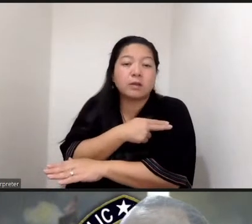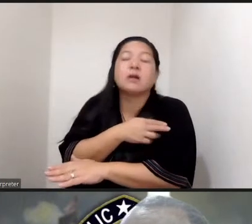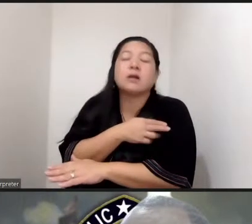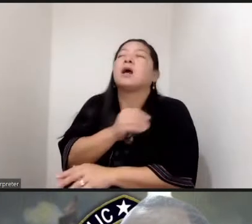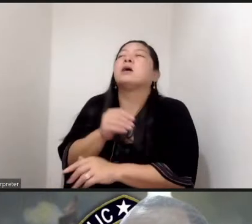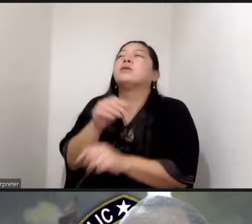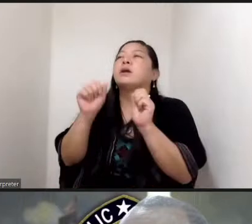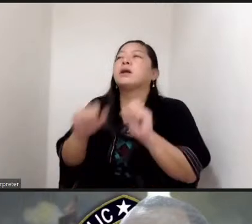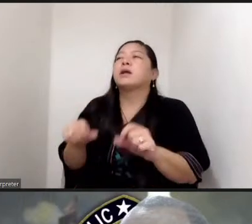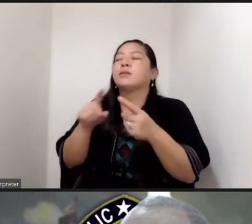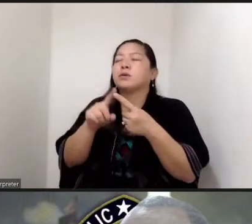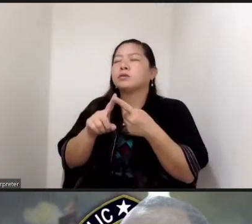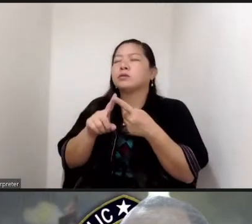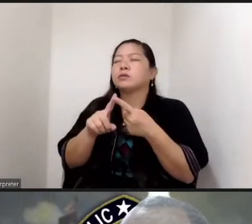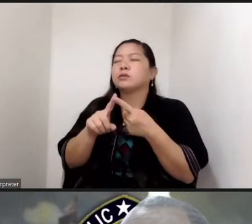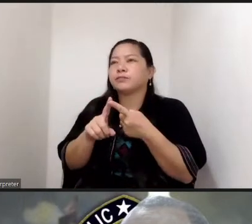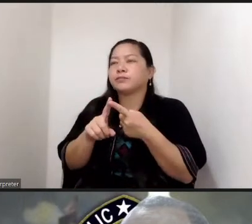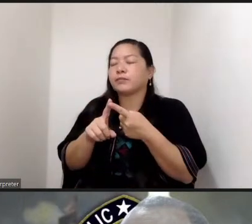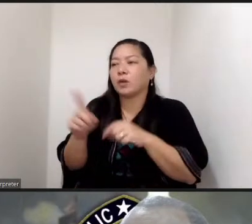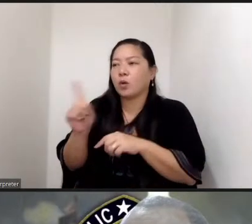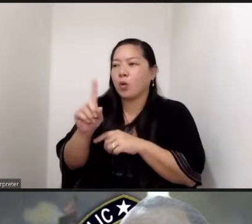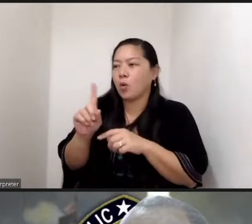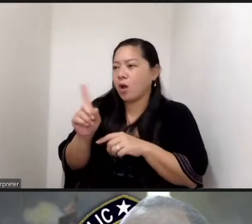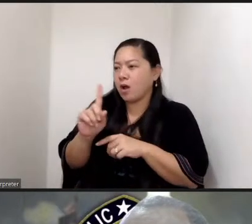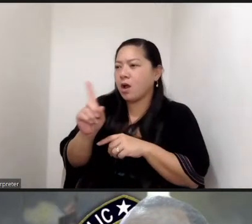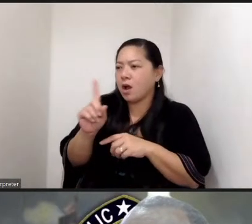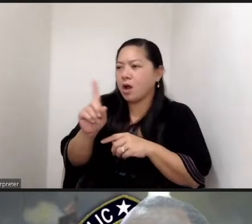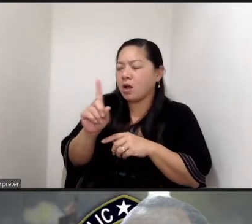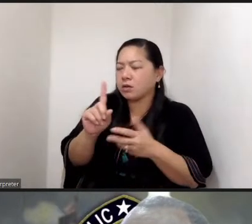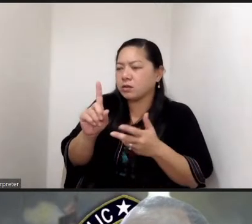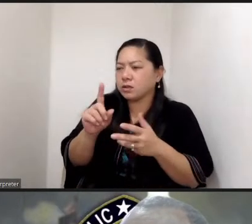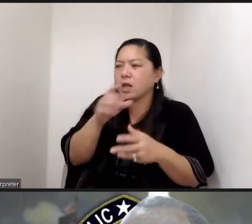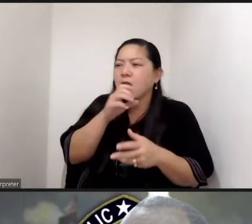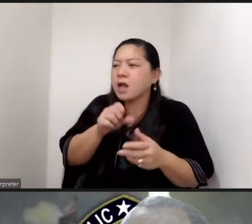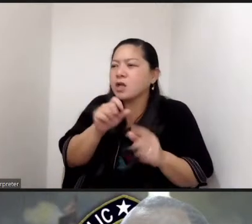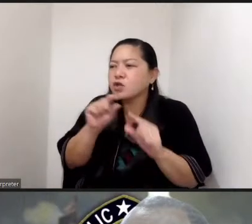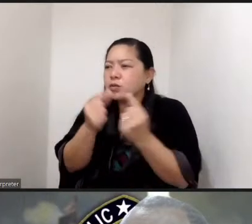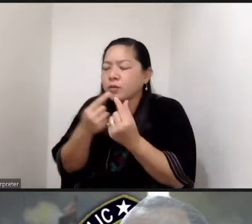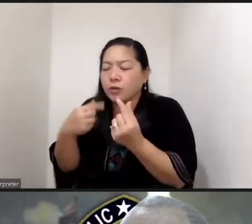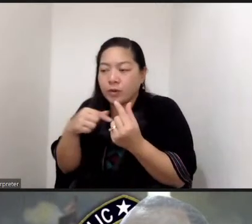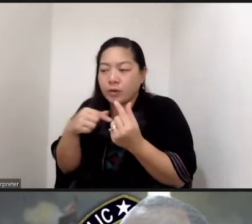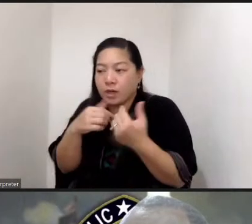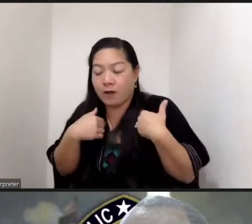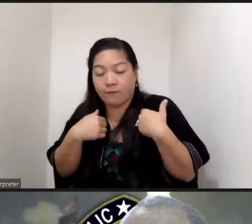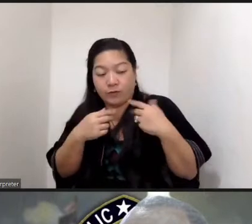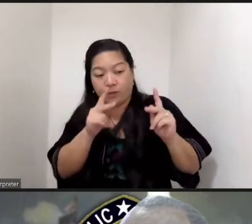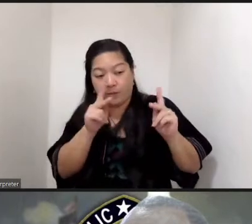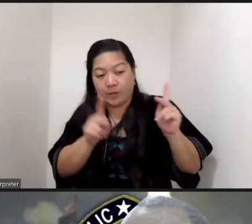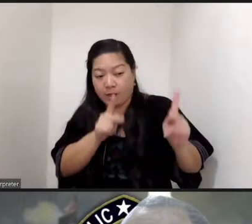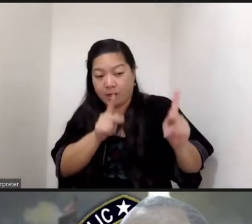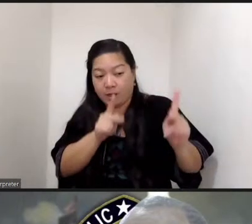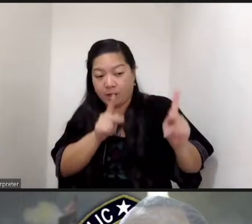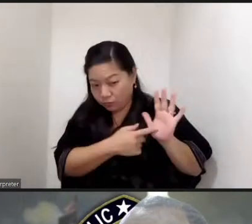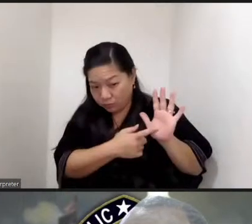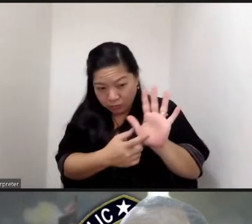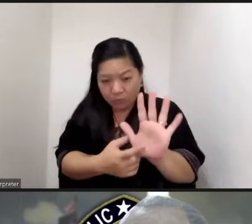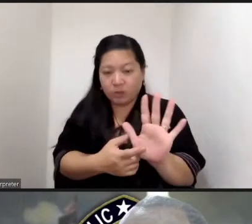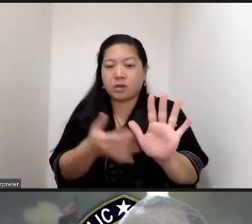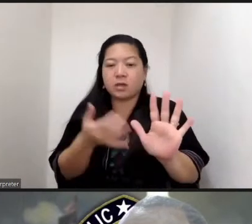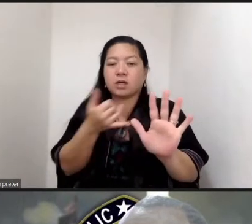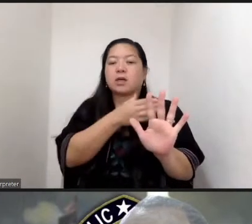target where the vulnerable population is, that we had the personnel to go out